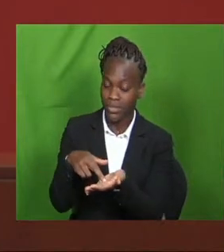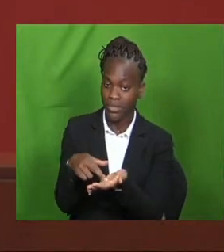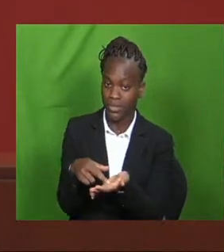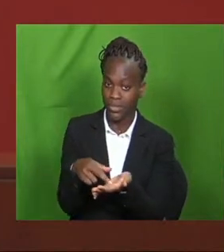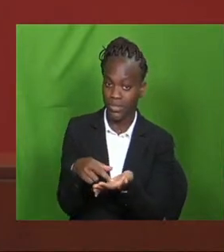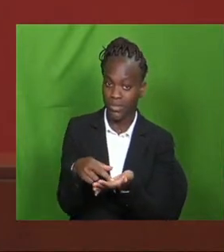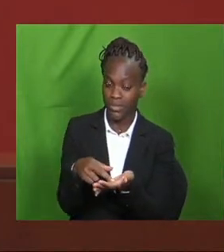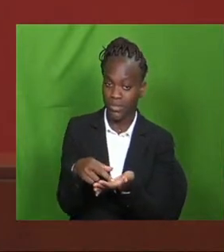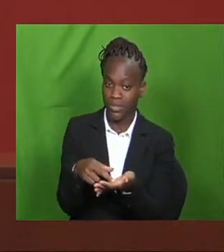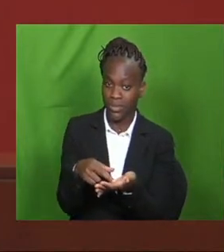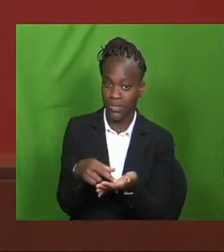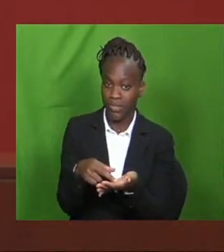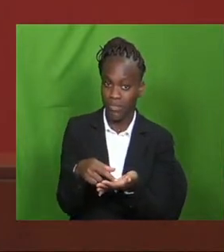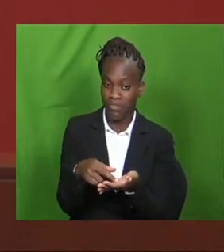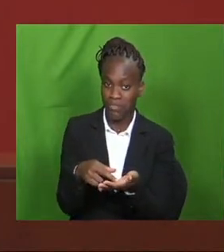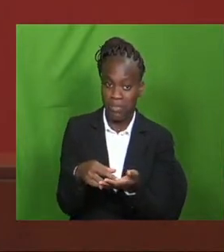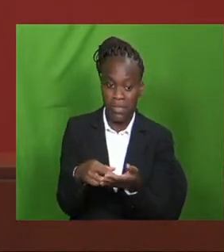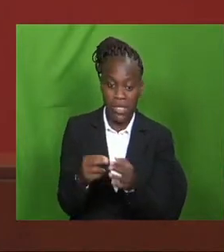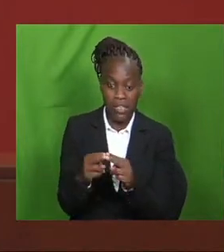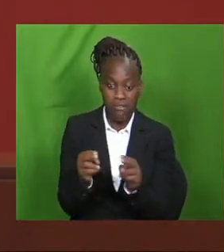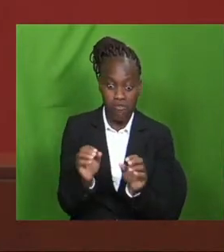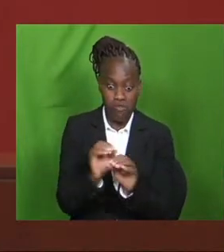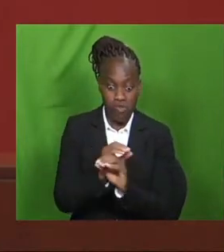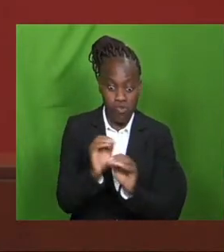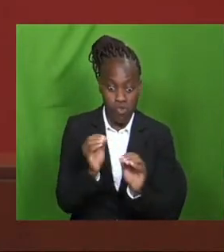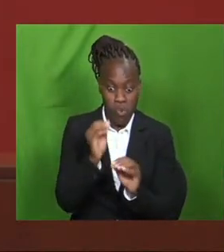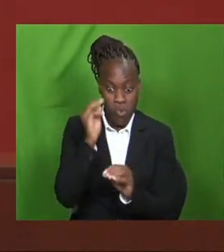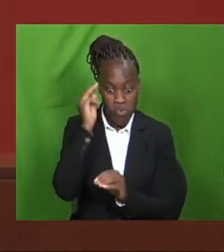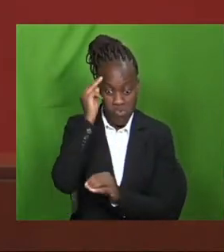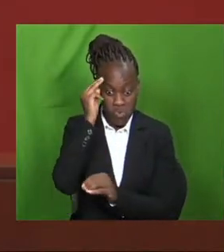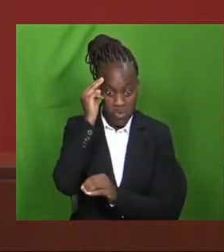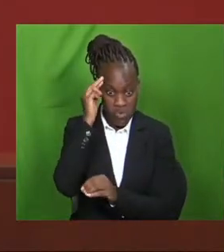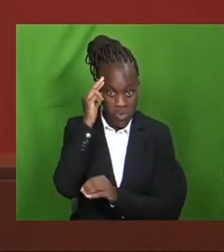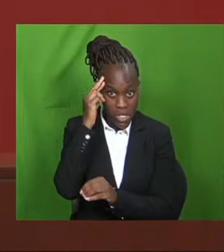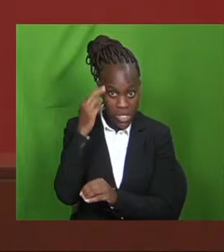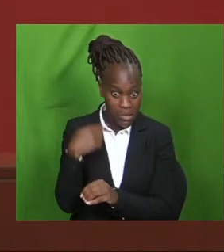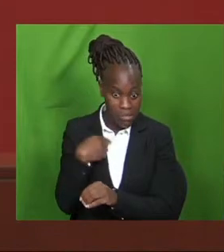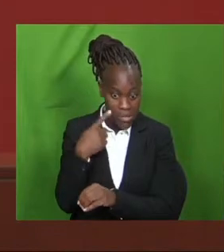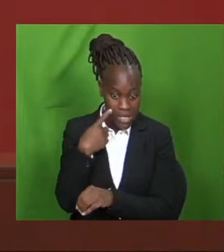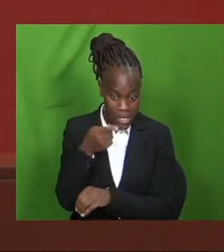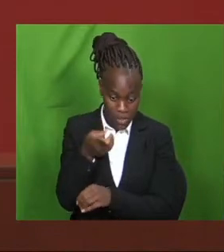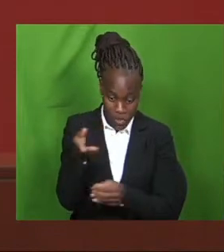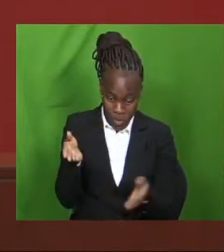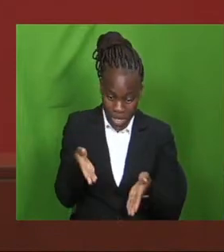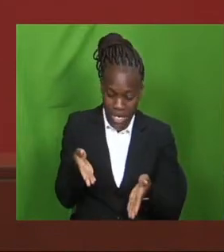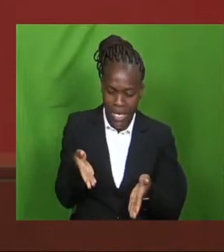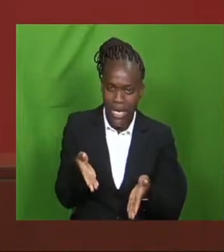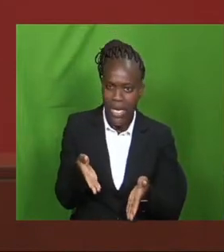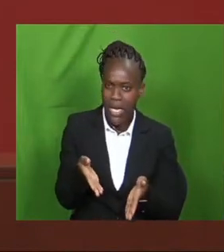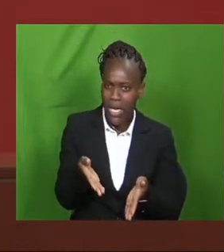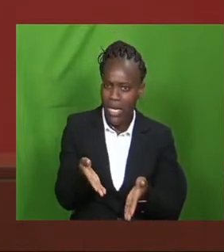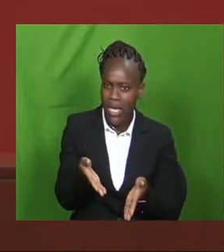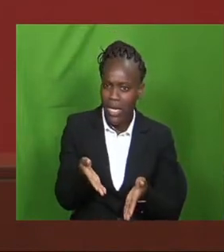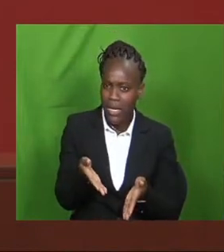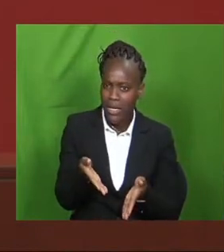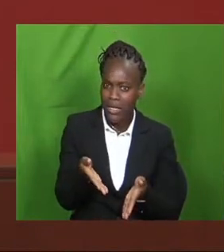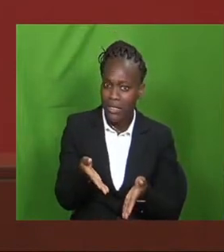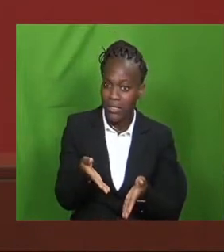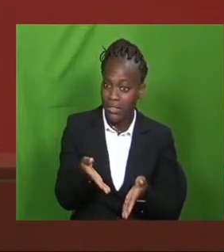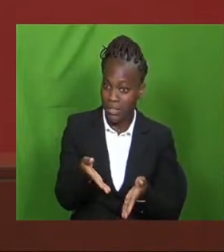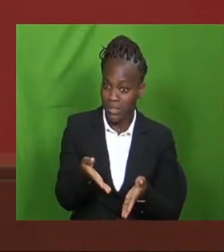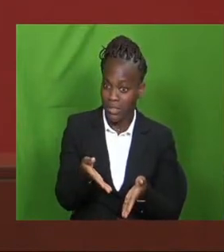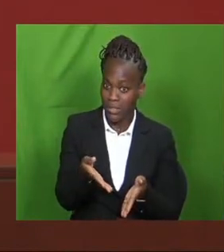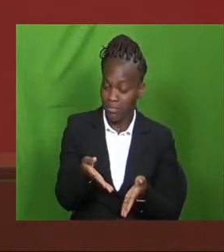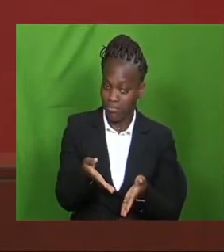And so, if for no reason I see you in the house, that is a complete